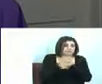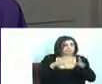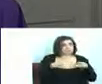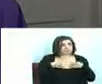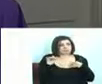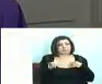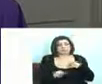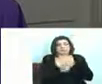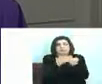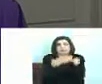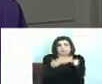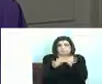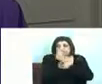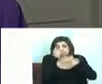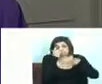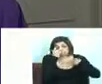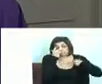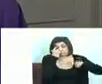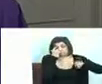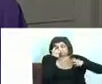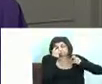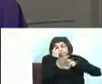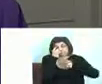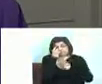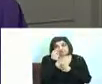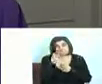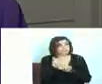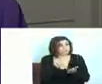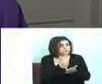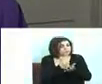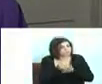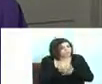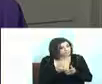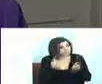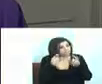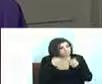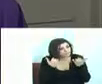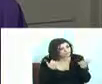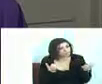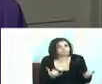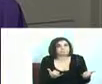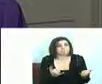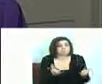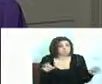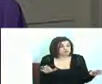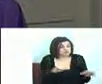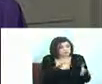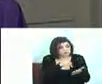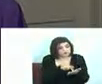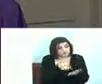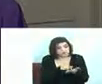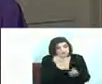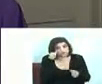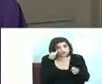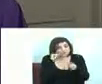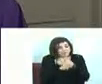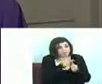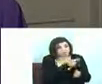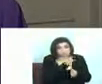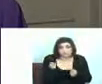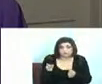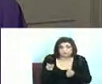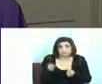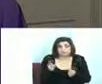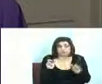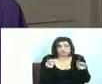love. And help us as we come forward today, as we do this in remembrance of you, that we